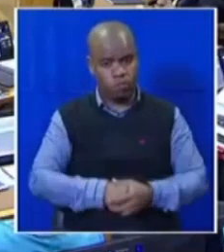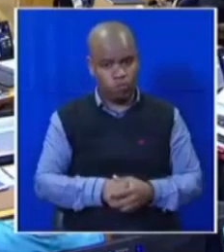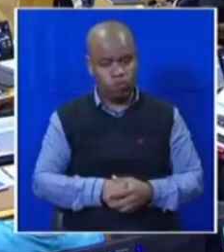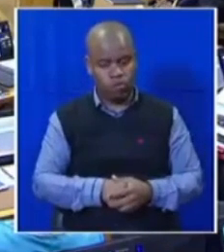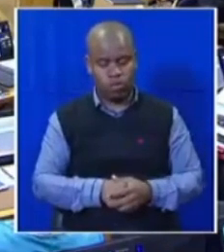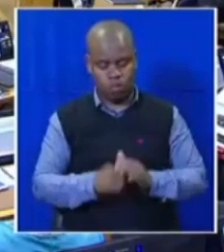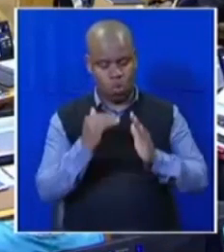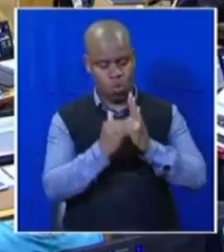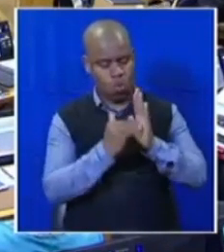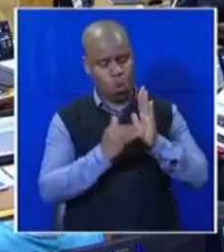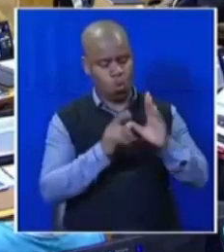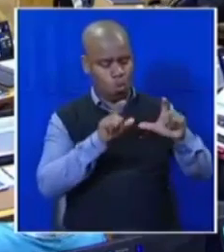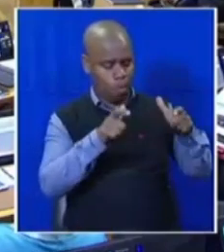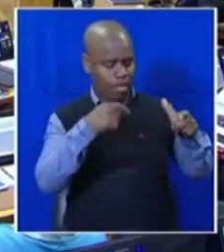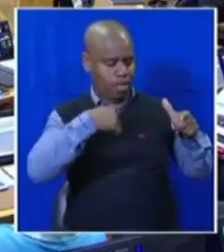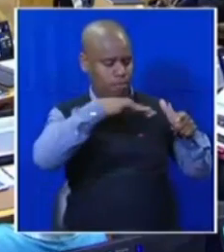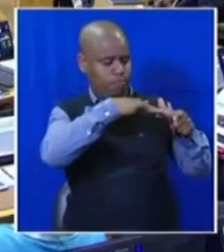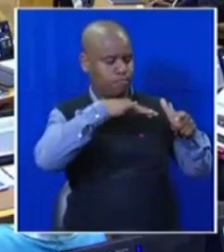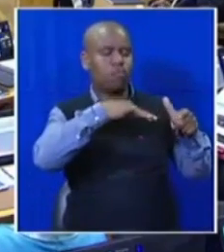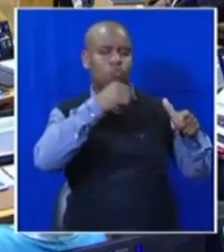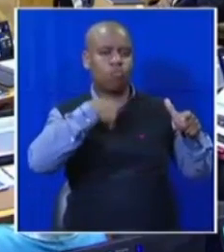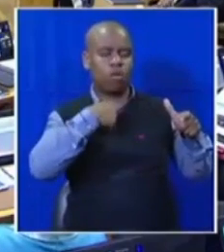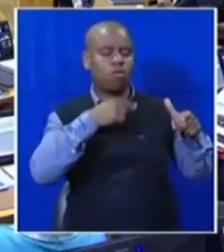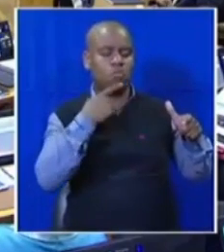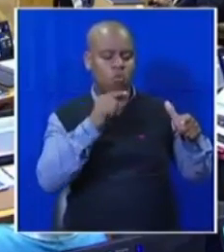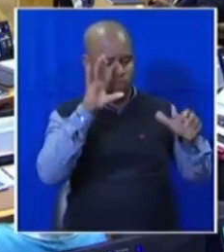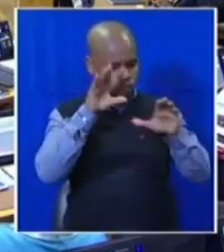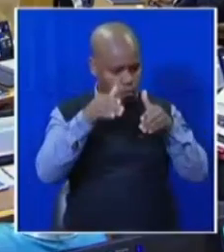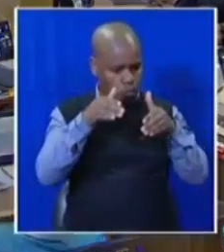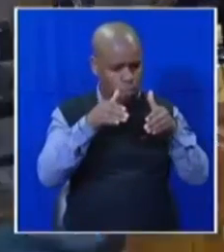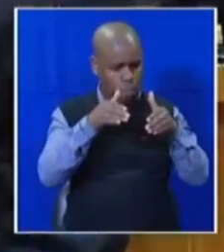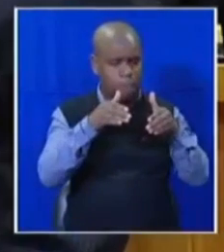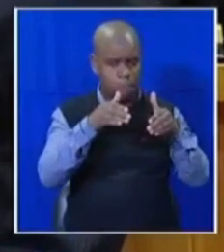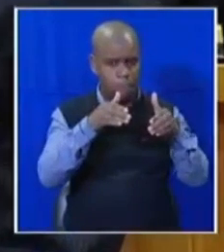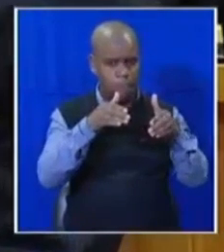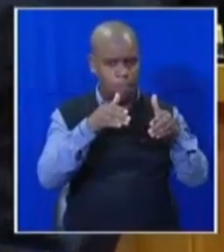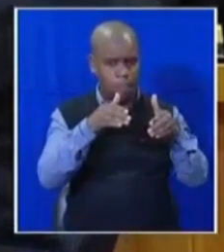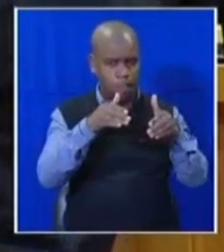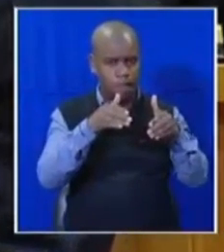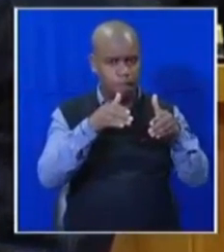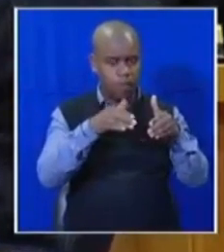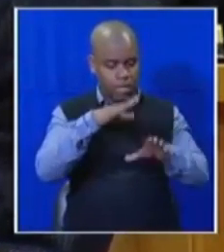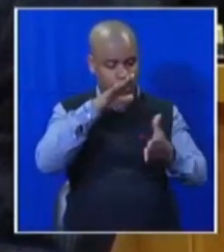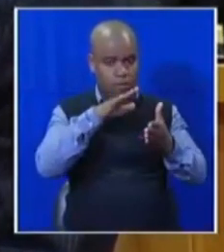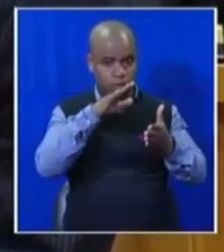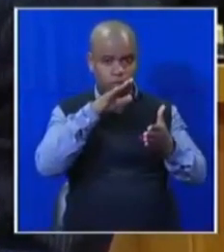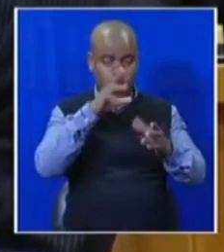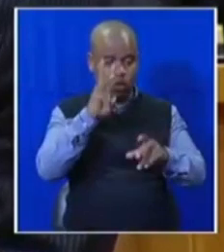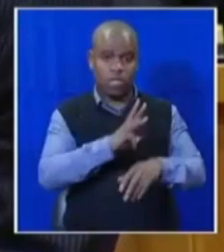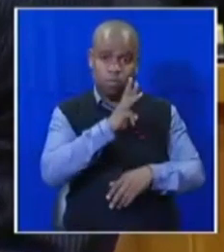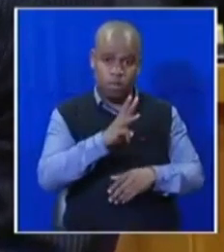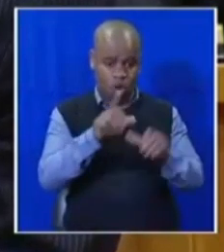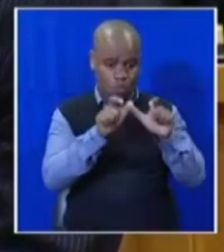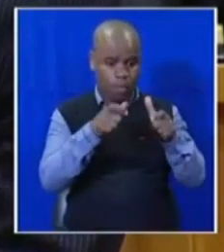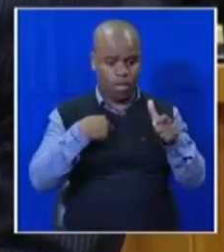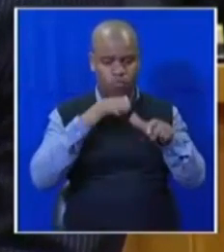Rules Committee to discuss the creation of the Disciplinary Committee to deal with within this Parliament. And I would really urge the Chief Whip and the